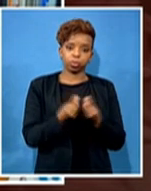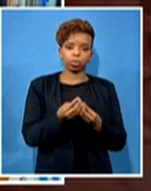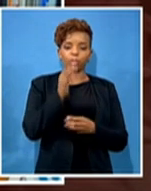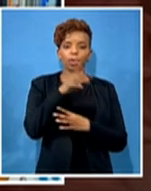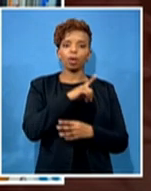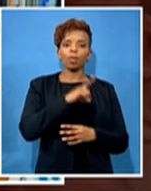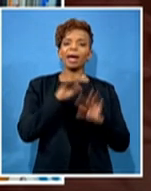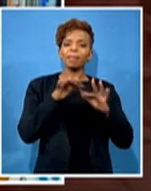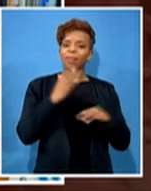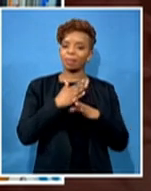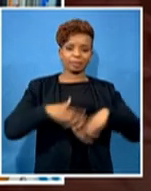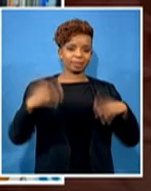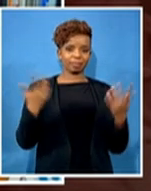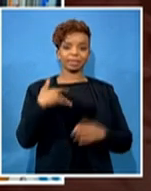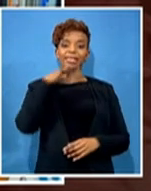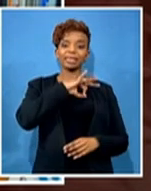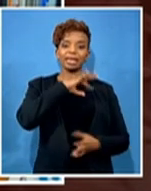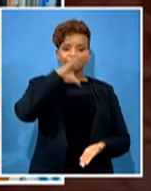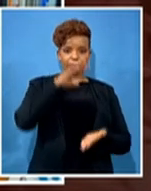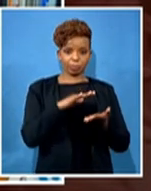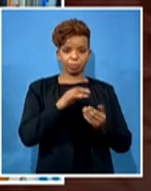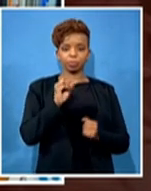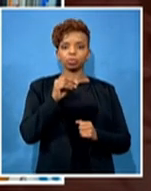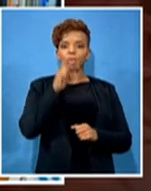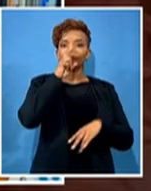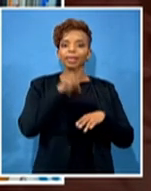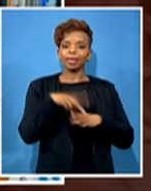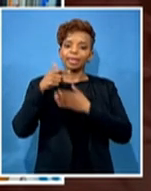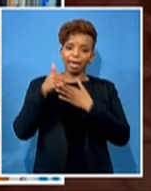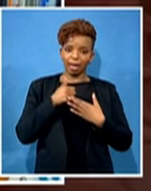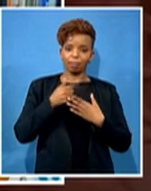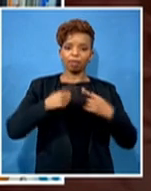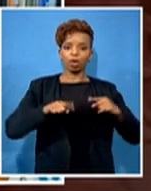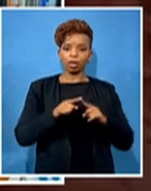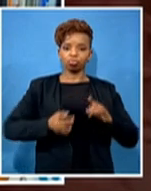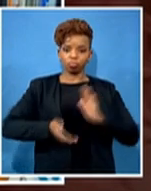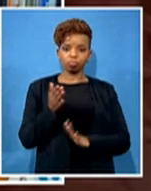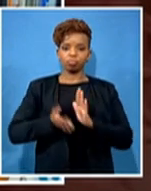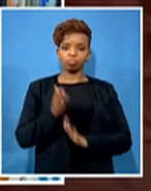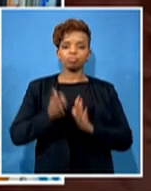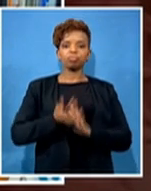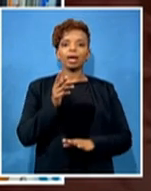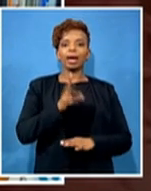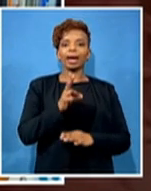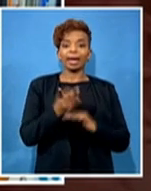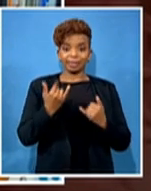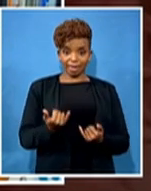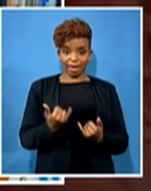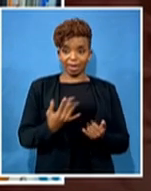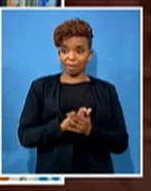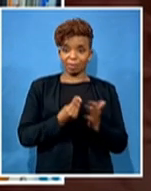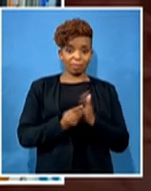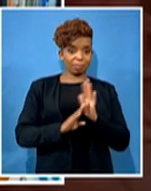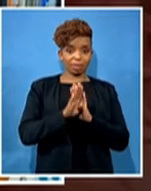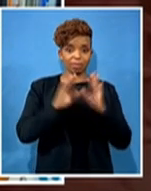to get us back on our feet. We, at the moment, have an economy that's not even crawling. We're very, very deep in trouble. And I don't